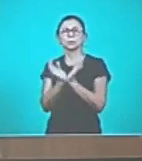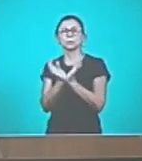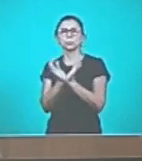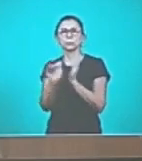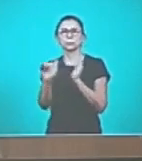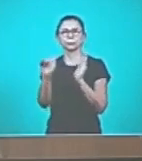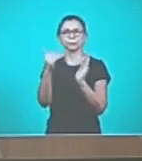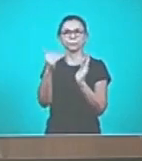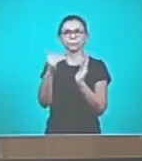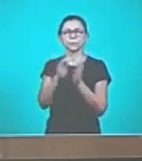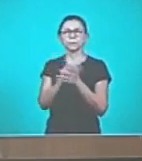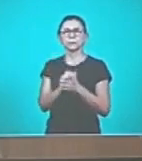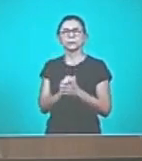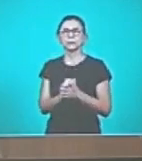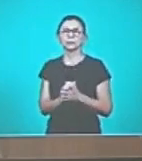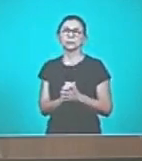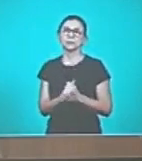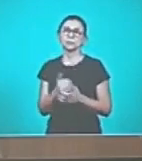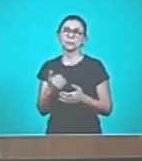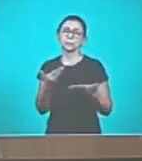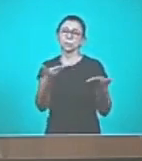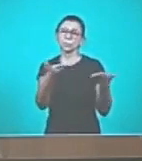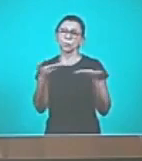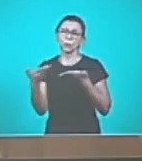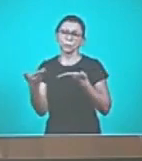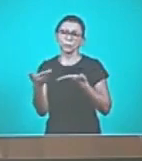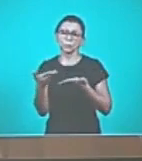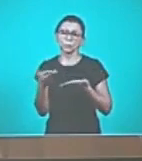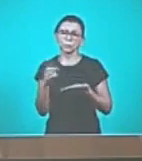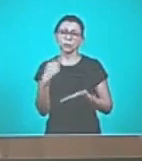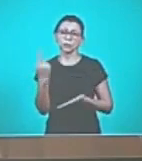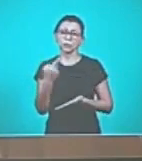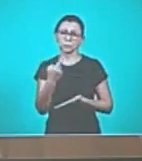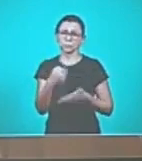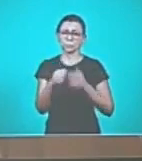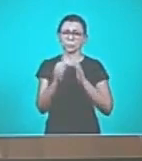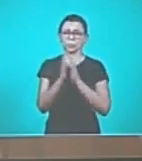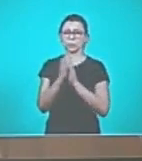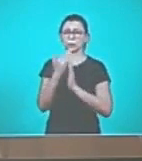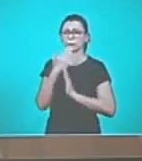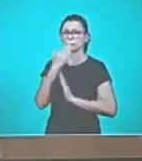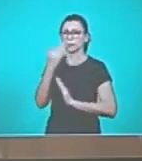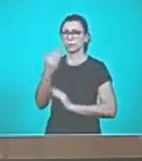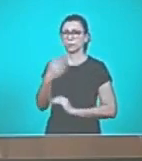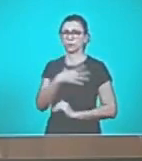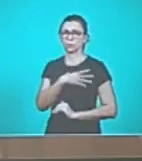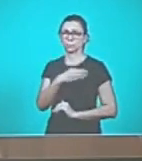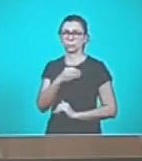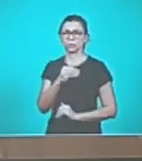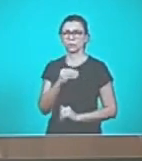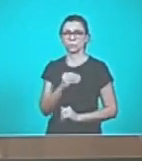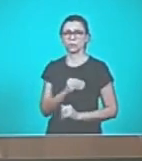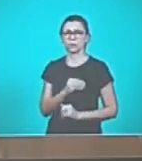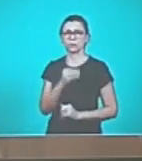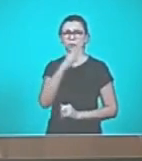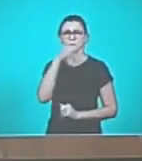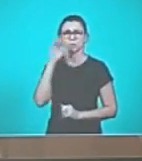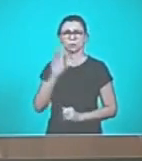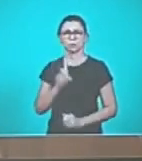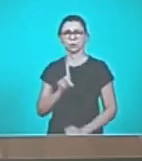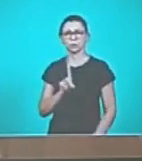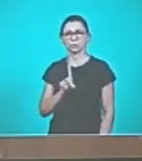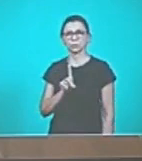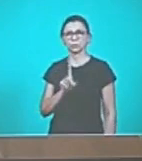made the same invitation conclamation. Let us pray for our little brother Daniel, who's